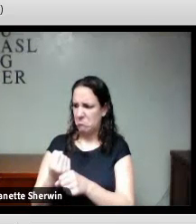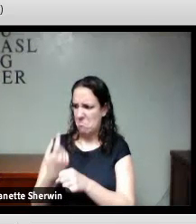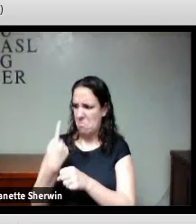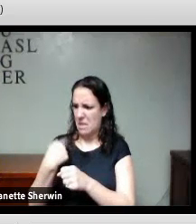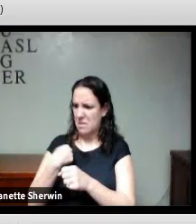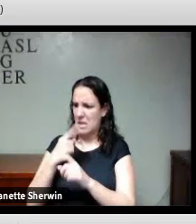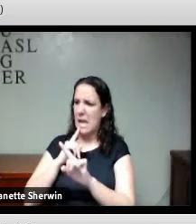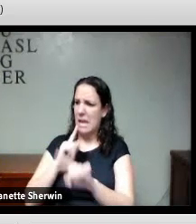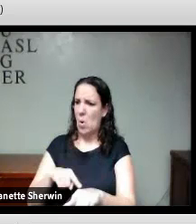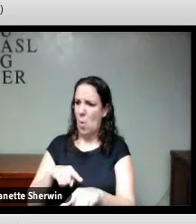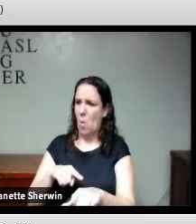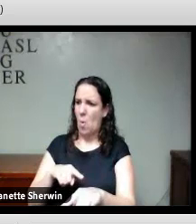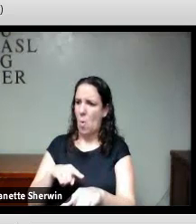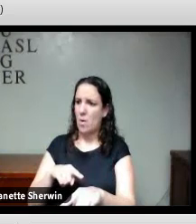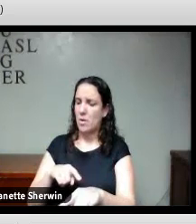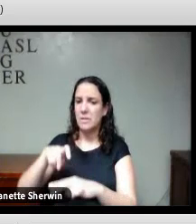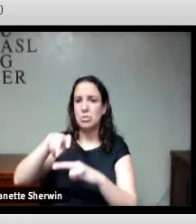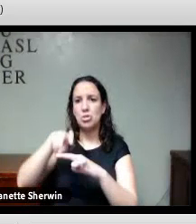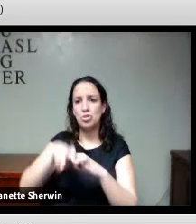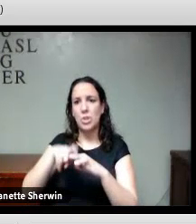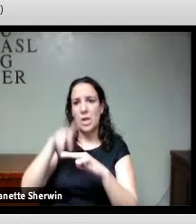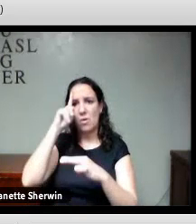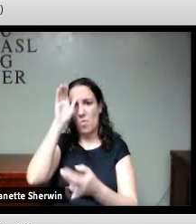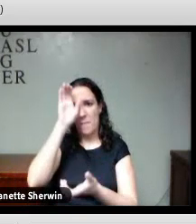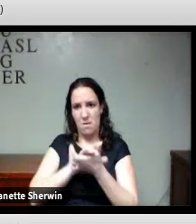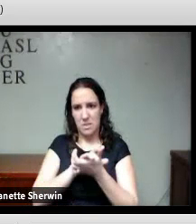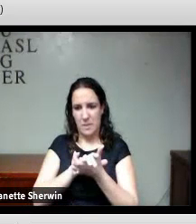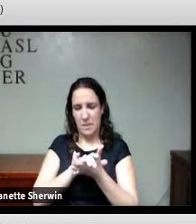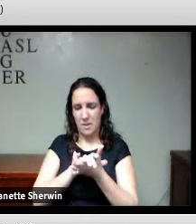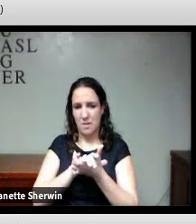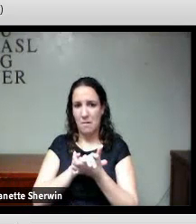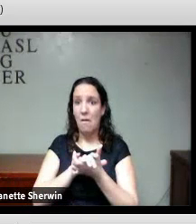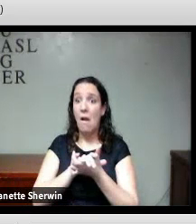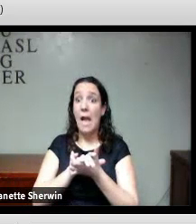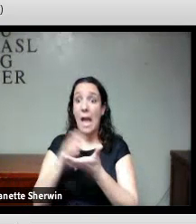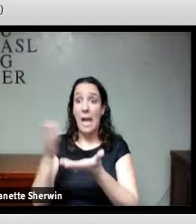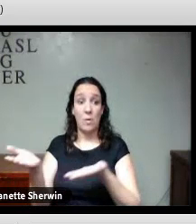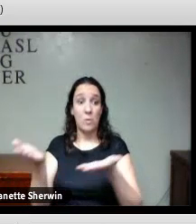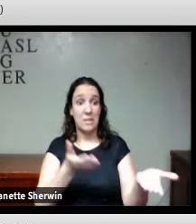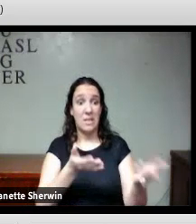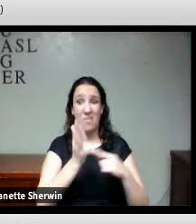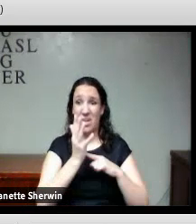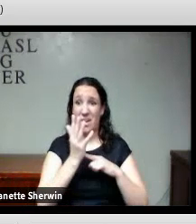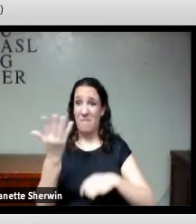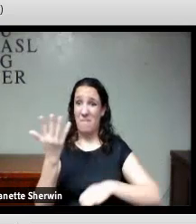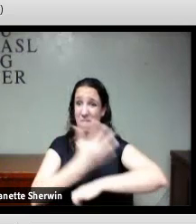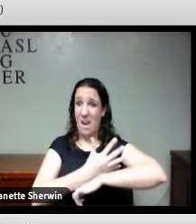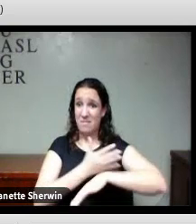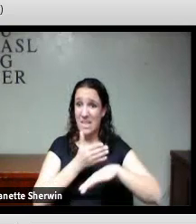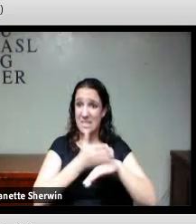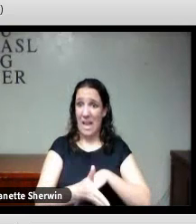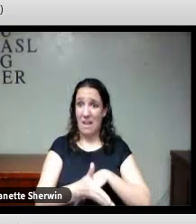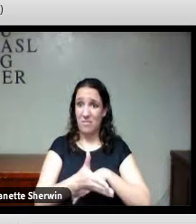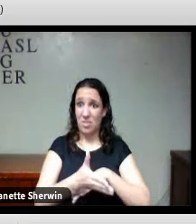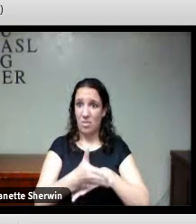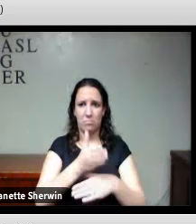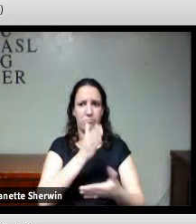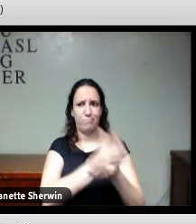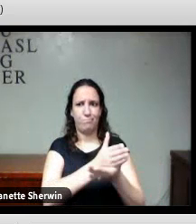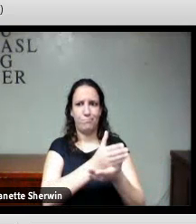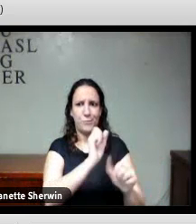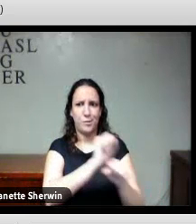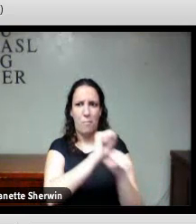power chair for my husband. And we got it, and 5 days after we got it, it quit working. And I called, and it was a frustrating day anyway, and I